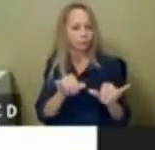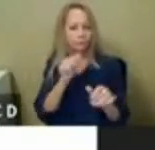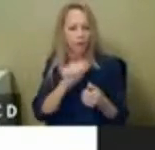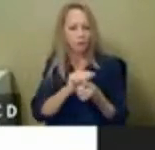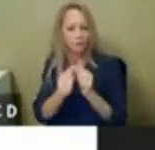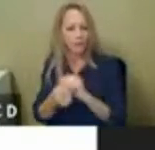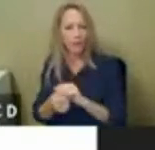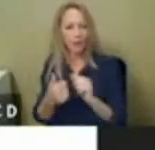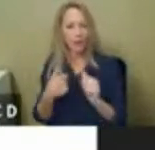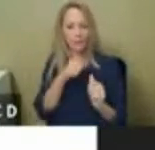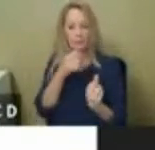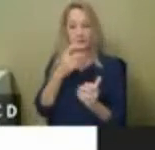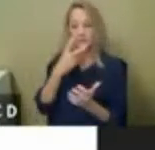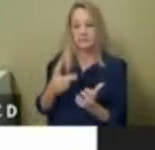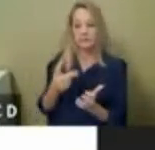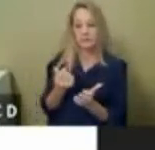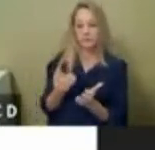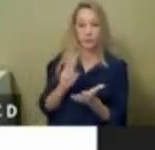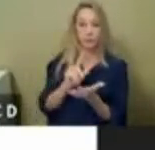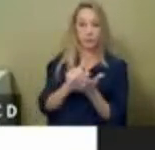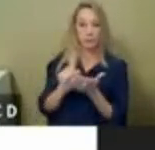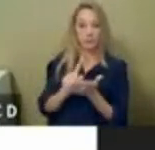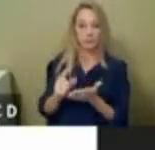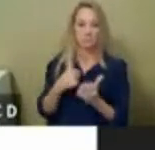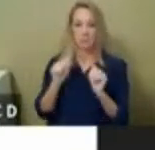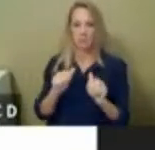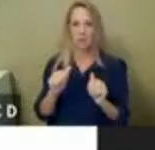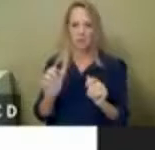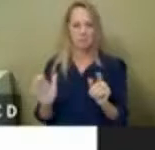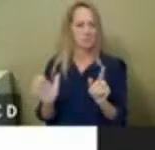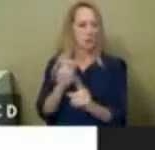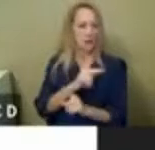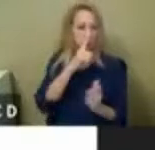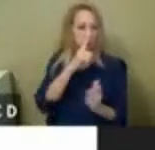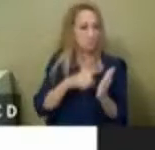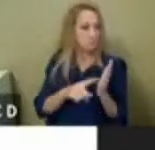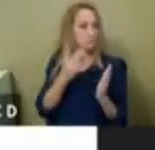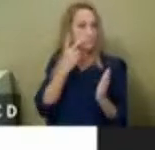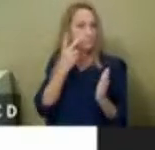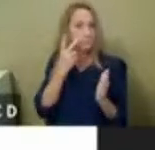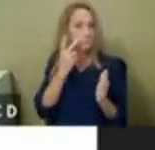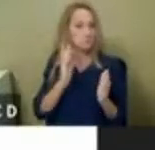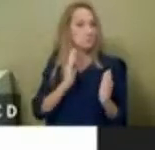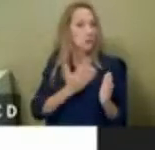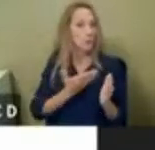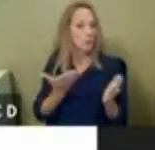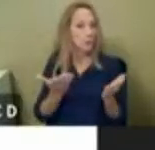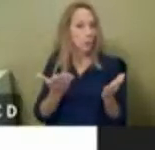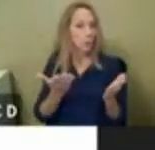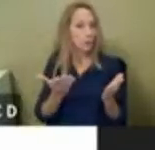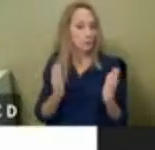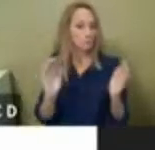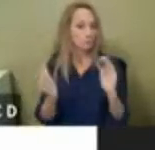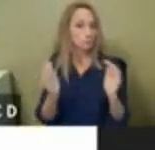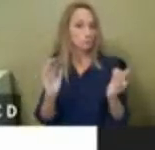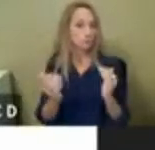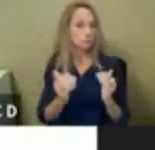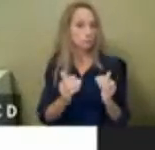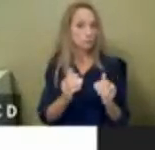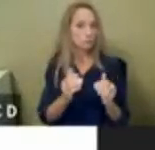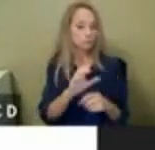several weeks. I certainly can double back around to see where we are in terms of the relationship between cases